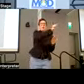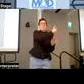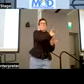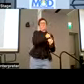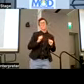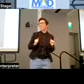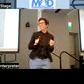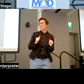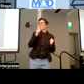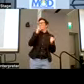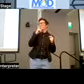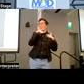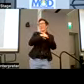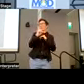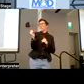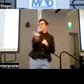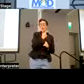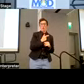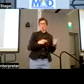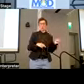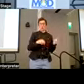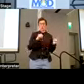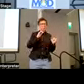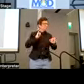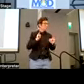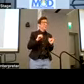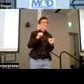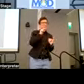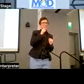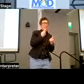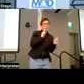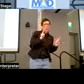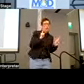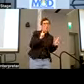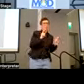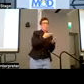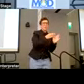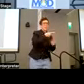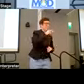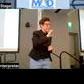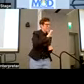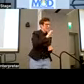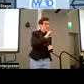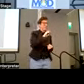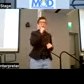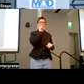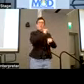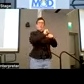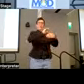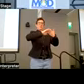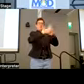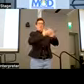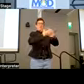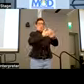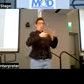health and human services, uh, you know, would say, well, it doesn't really work for the public. It really doesn't work for a community that you're